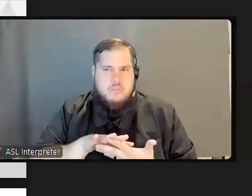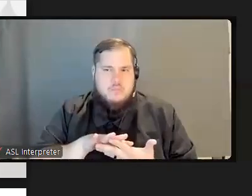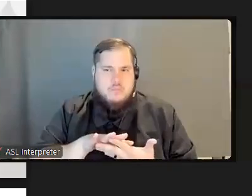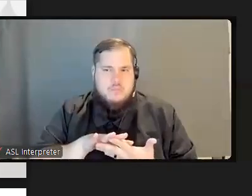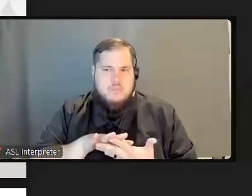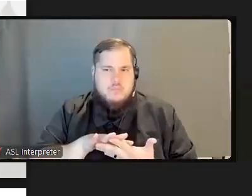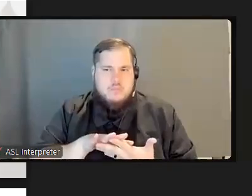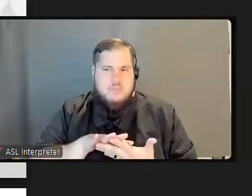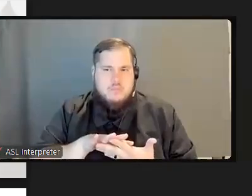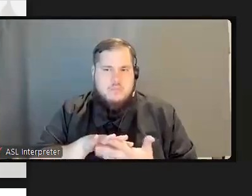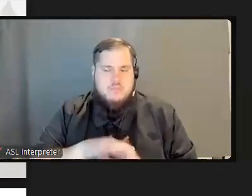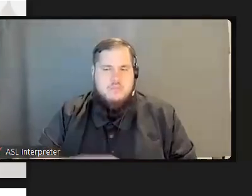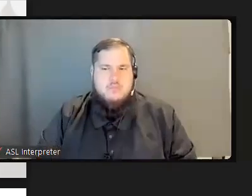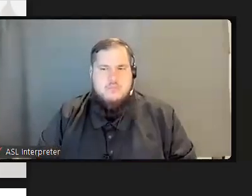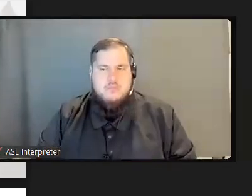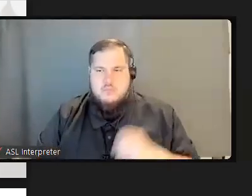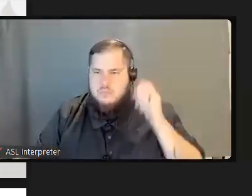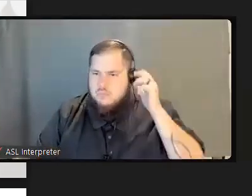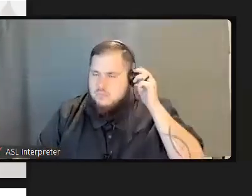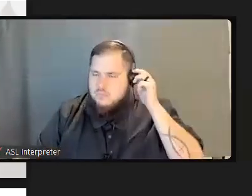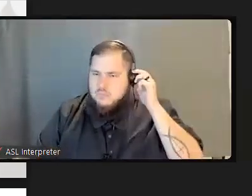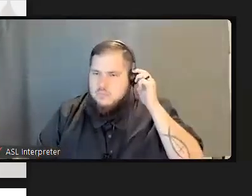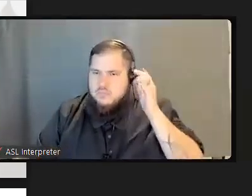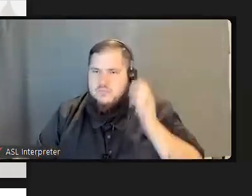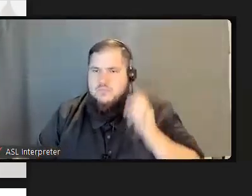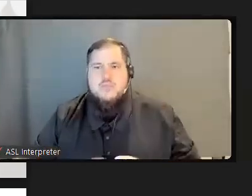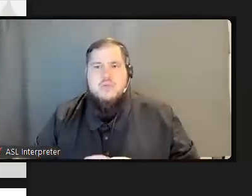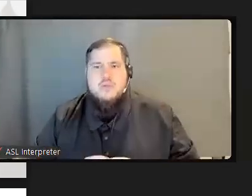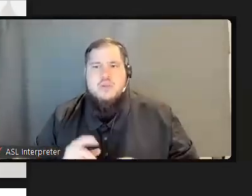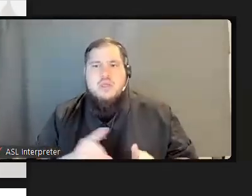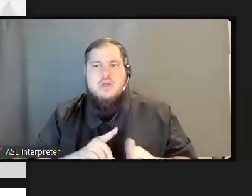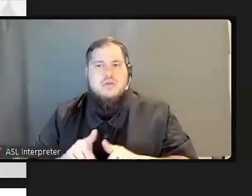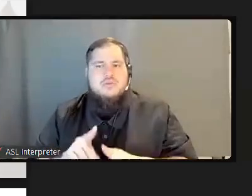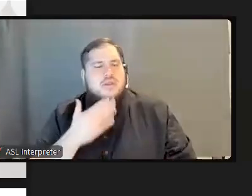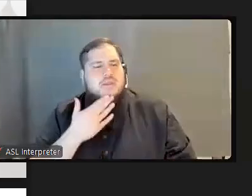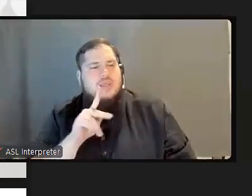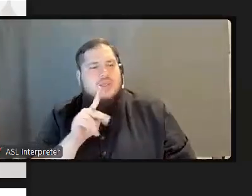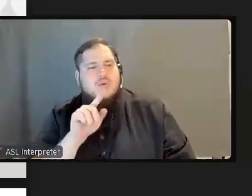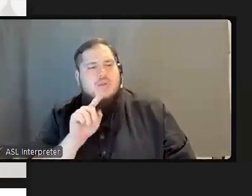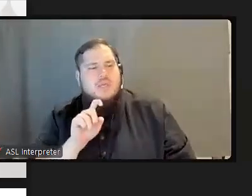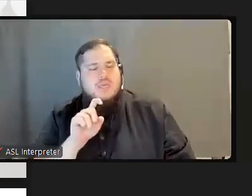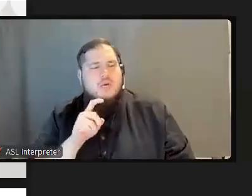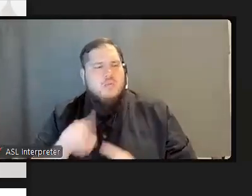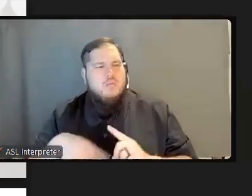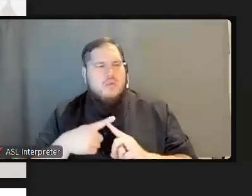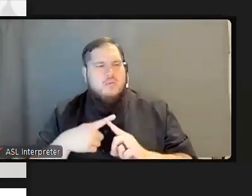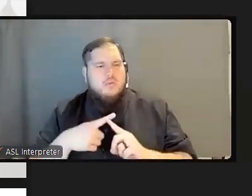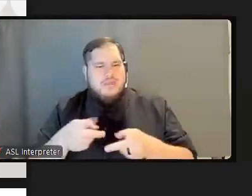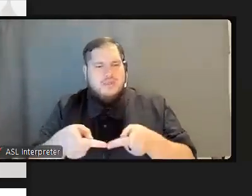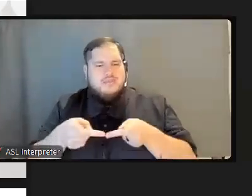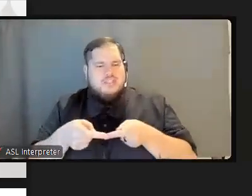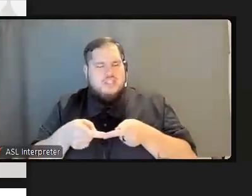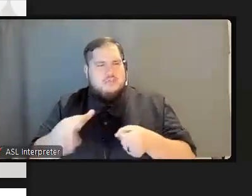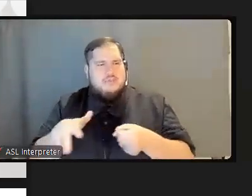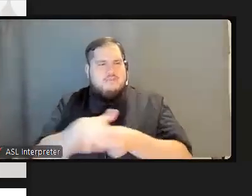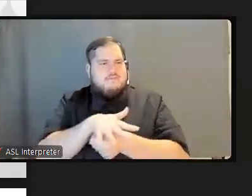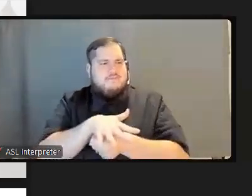I didn't want to say. And will that? And then also, thank you, Kate. When will that position be filled, if